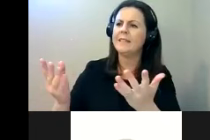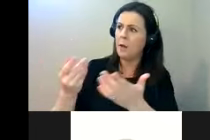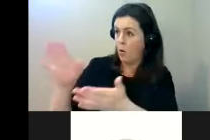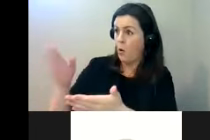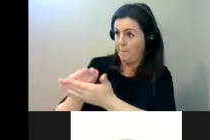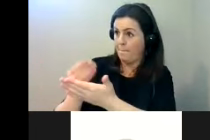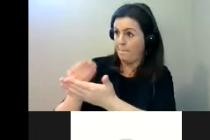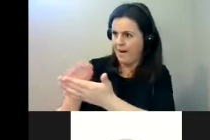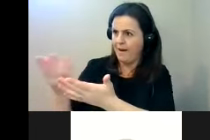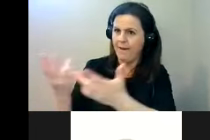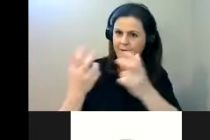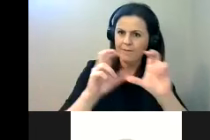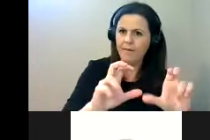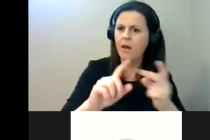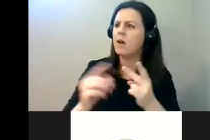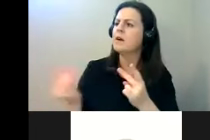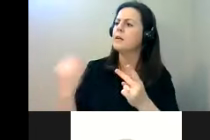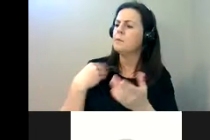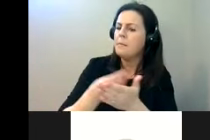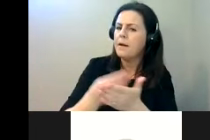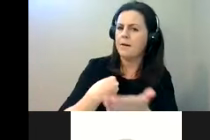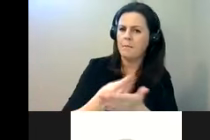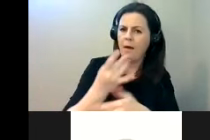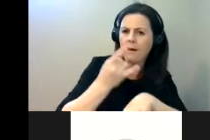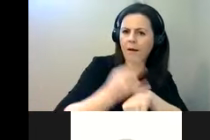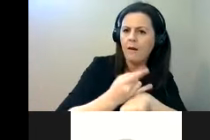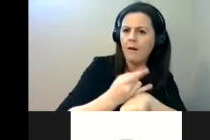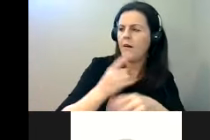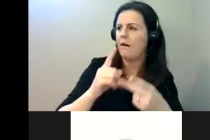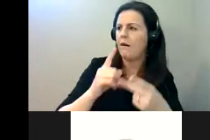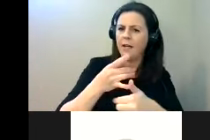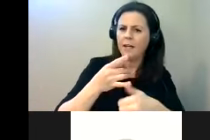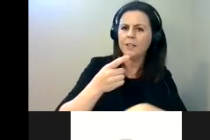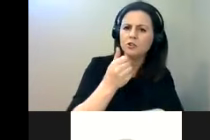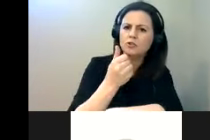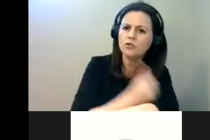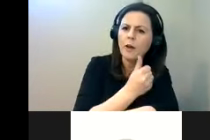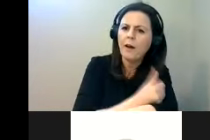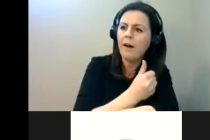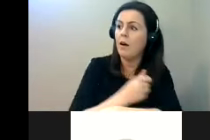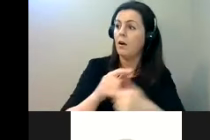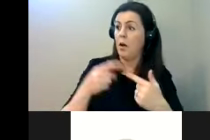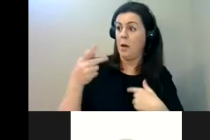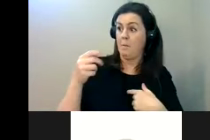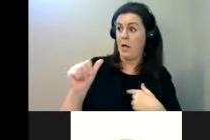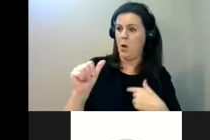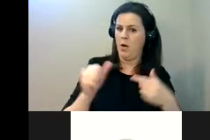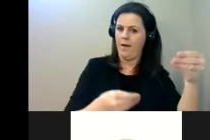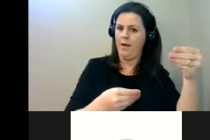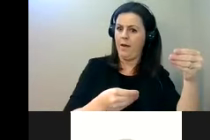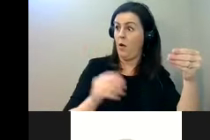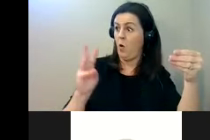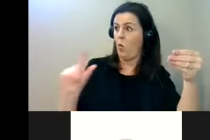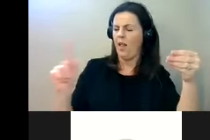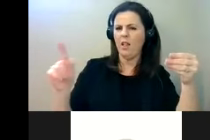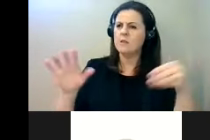money, to buy alcohol or drugs, to make changes to power of attorney documents or wills, to